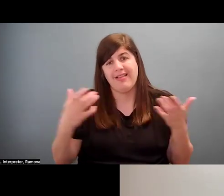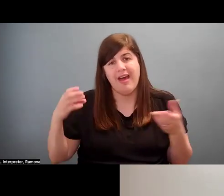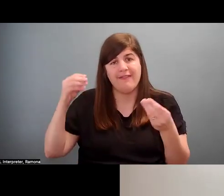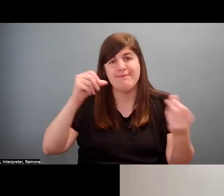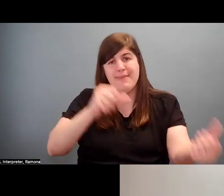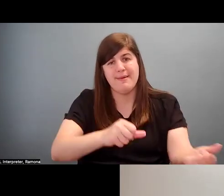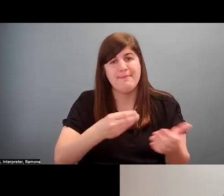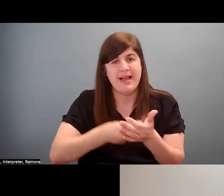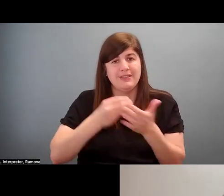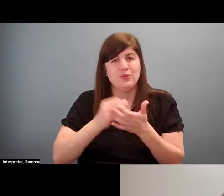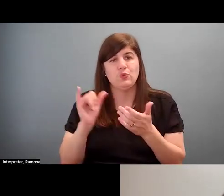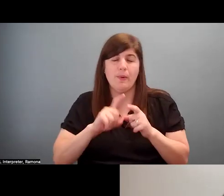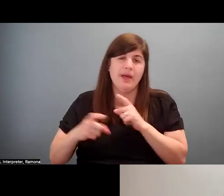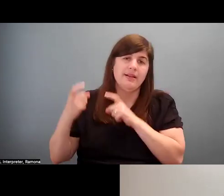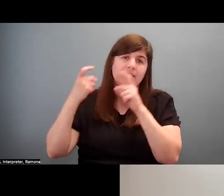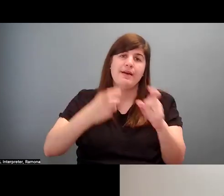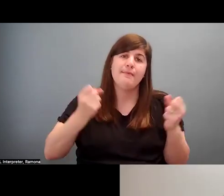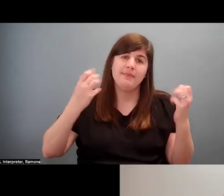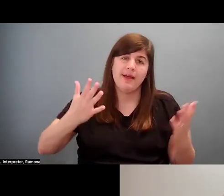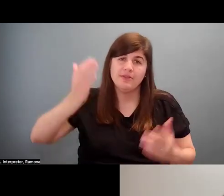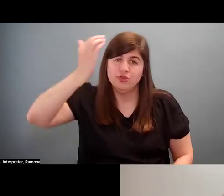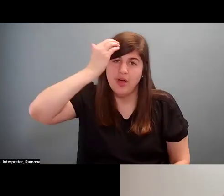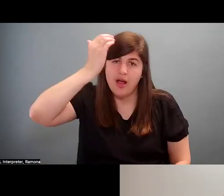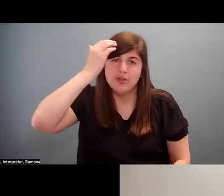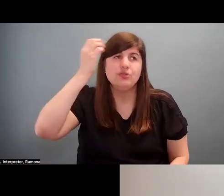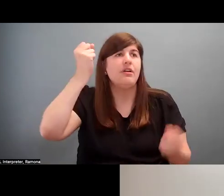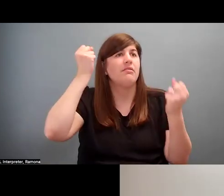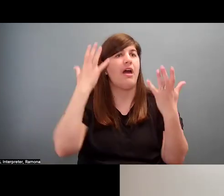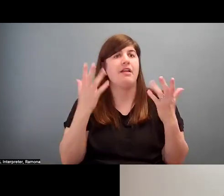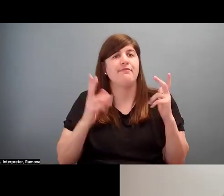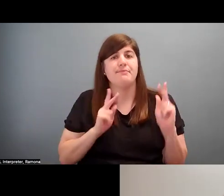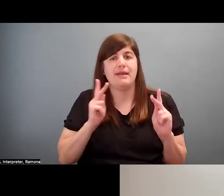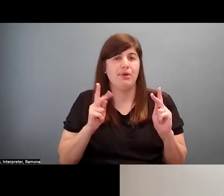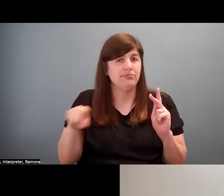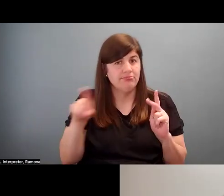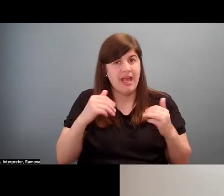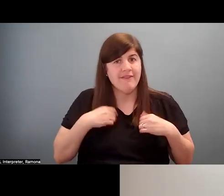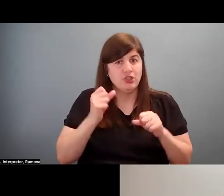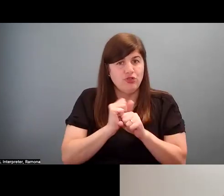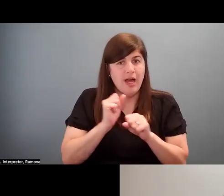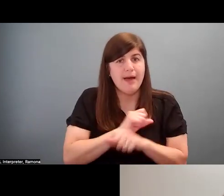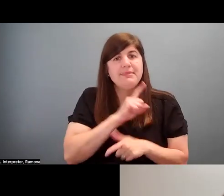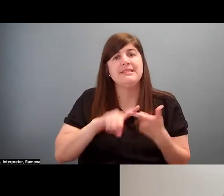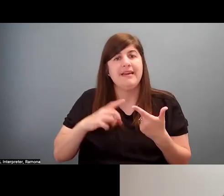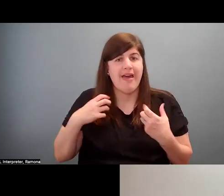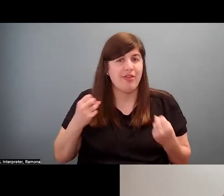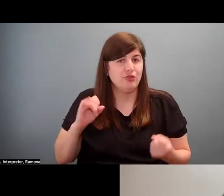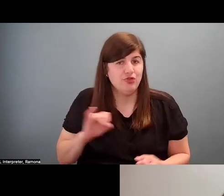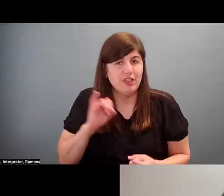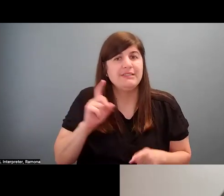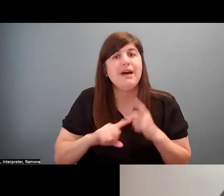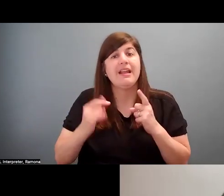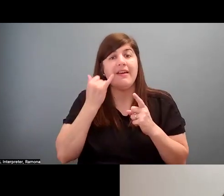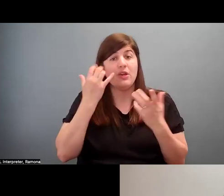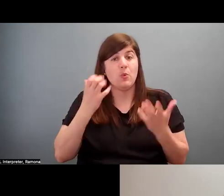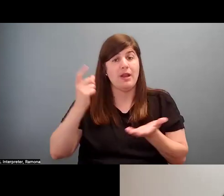that's also contributed to a lot of knowledge and a lot of people having jobs and health insurance, for example. But if you want to just